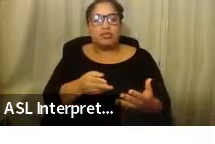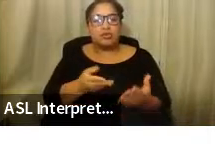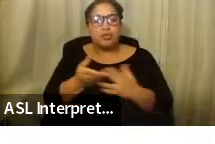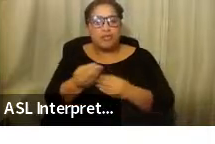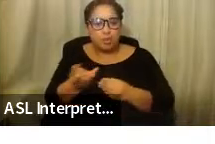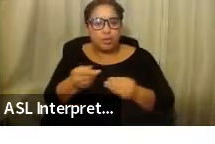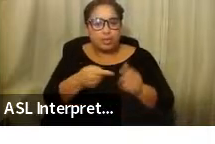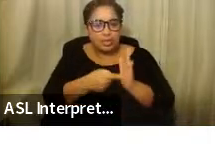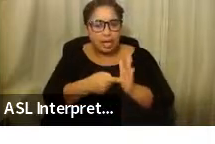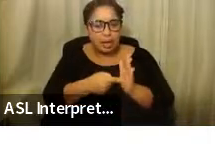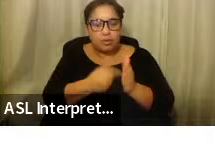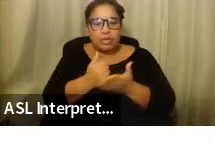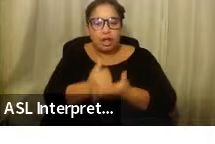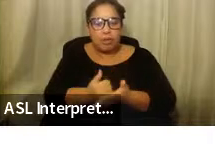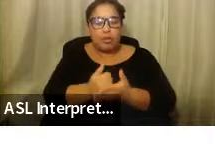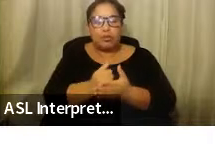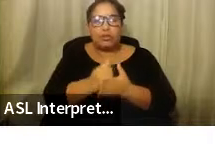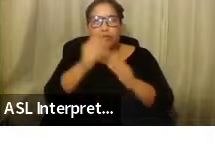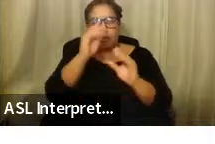bit.